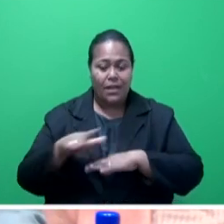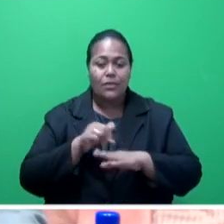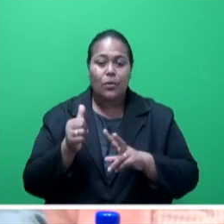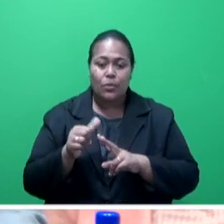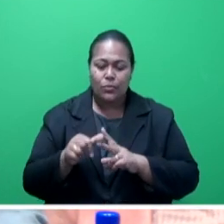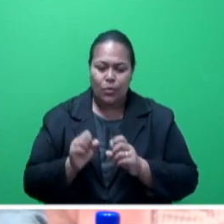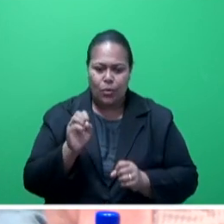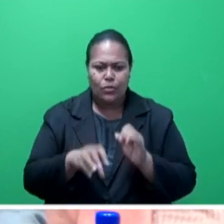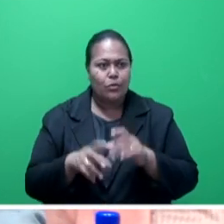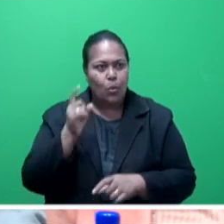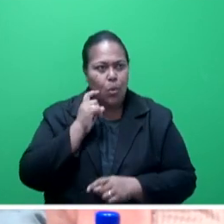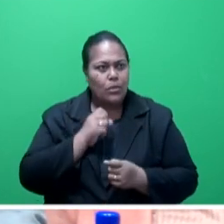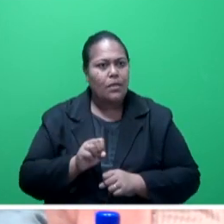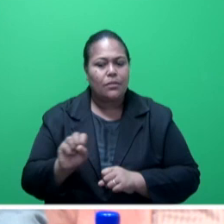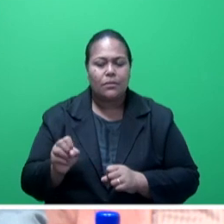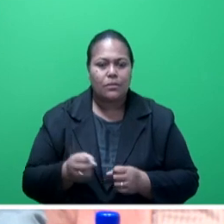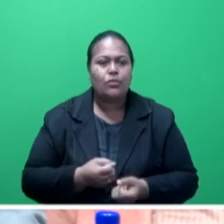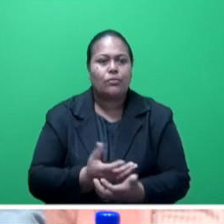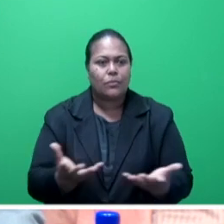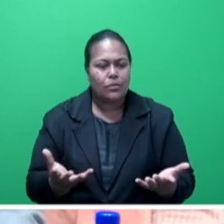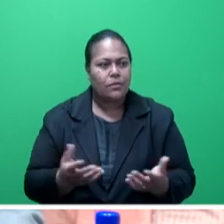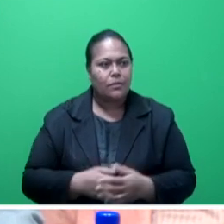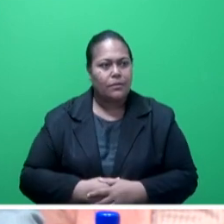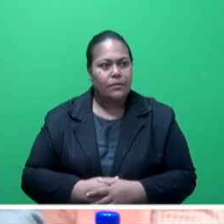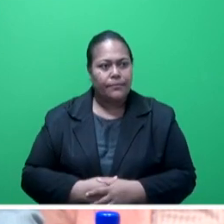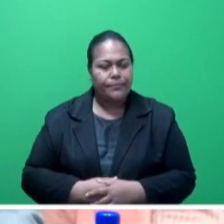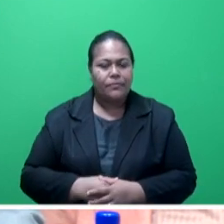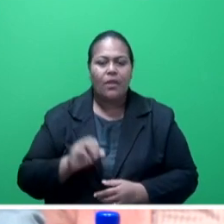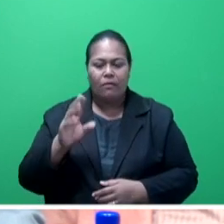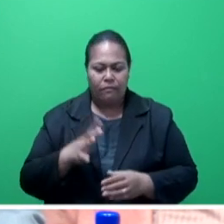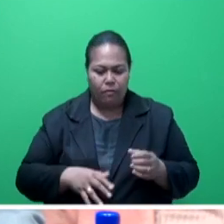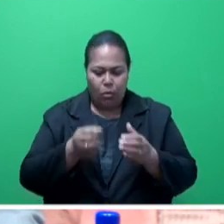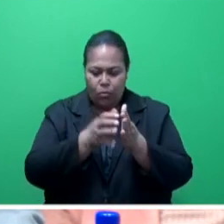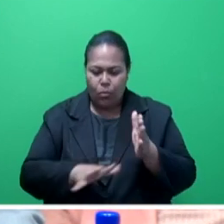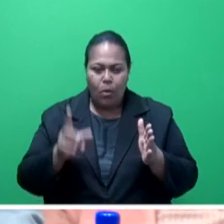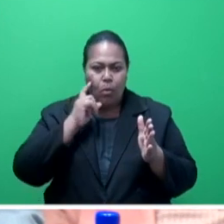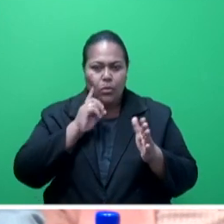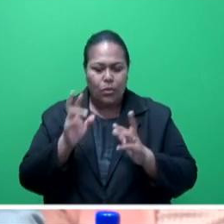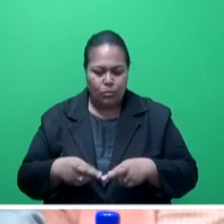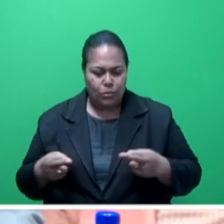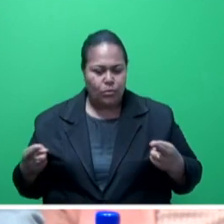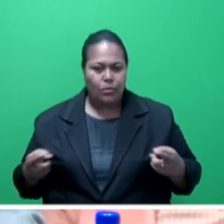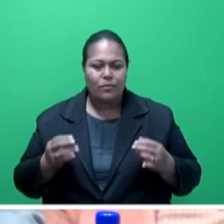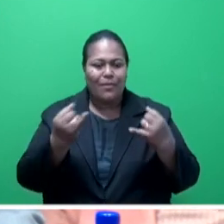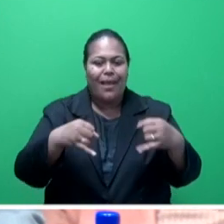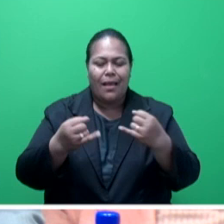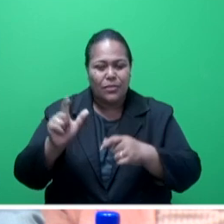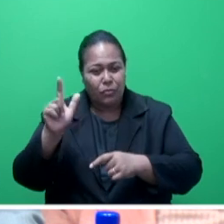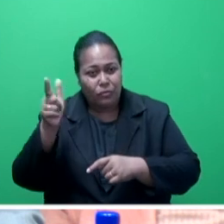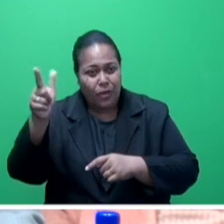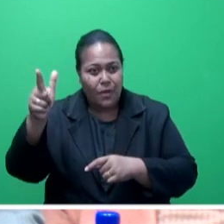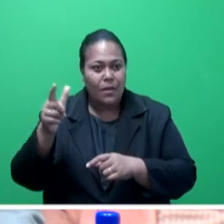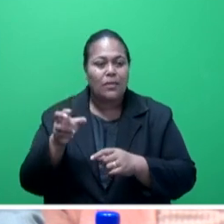water distribution through the reticulation of groundwater resources in the maritime islands and the remote drought-stricken